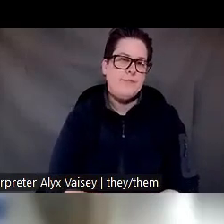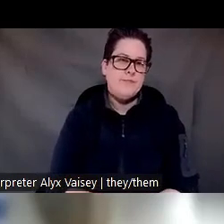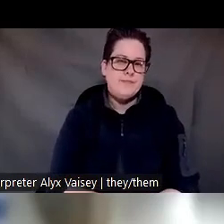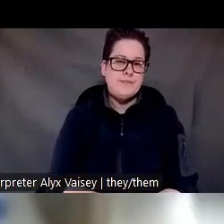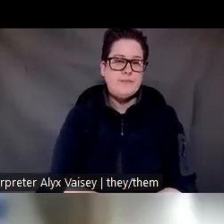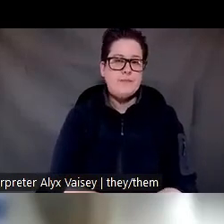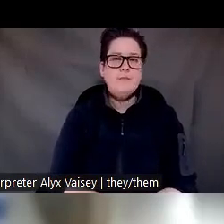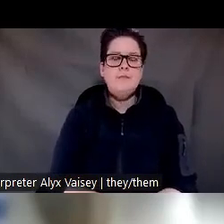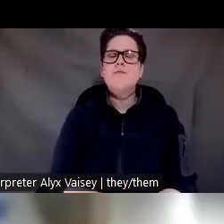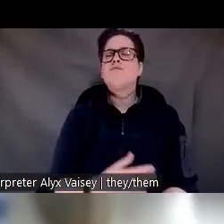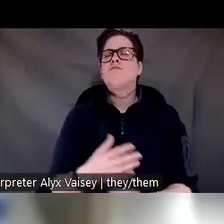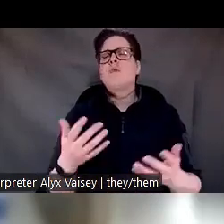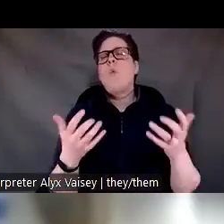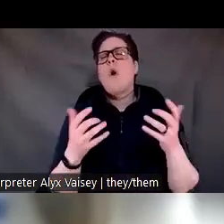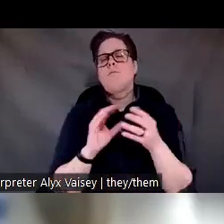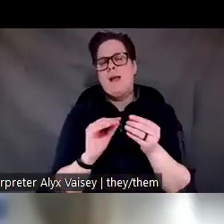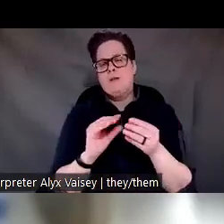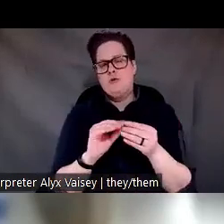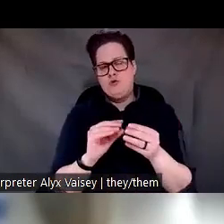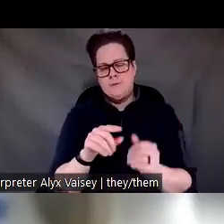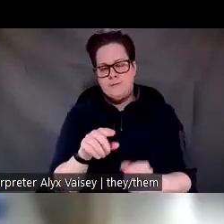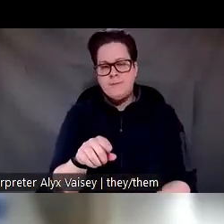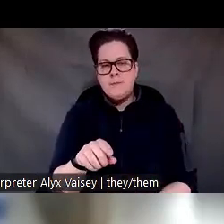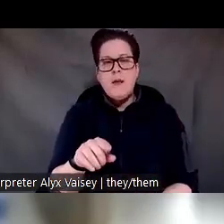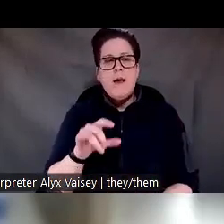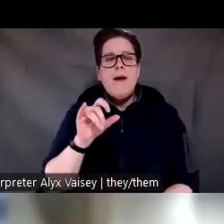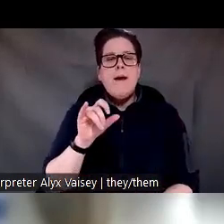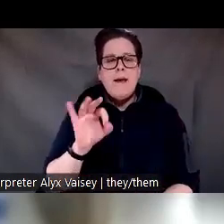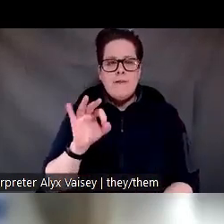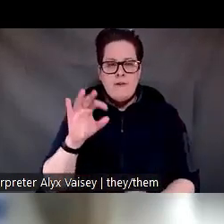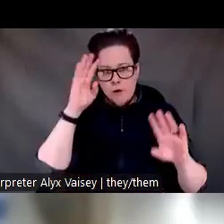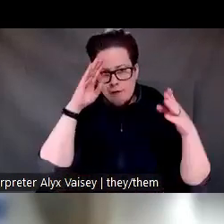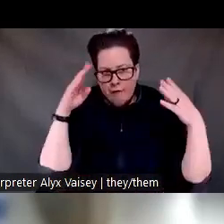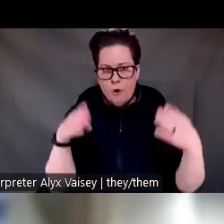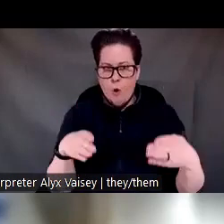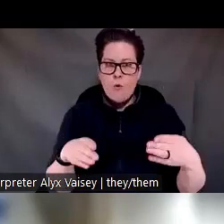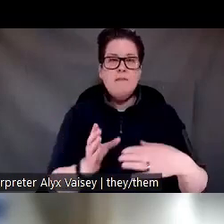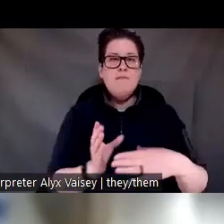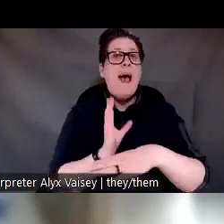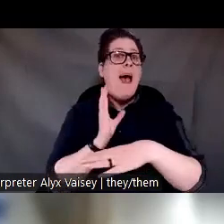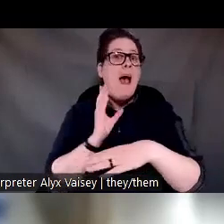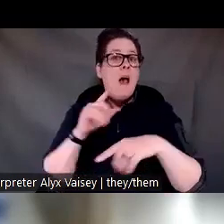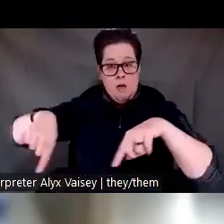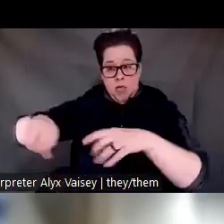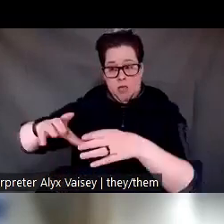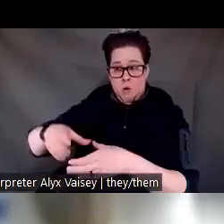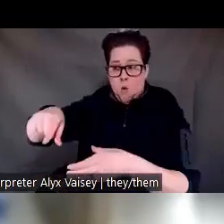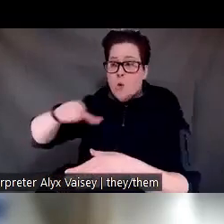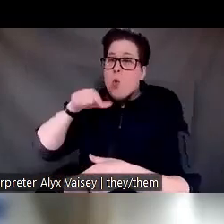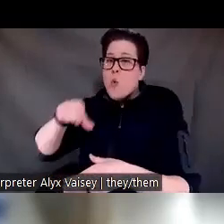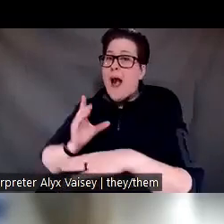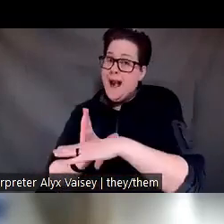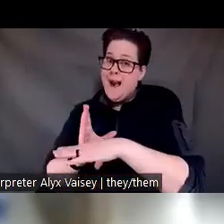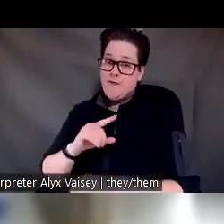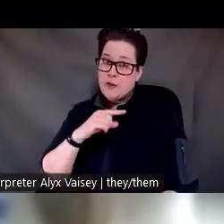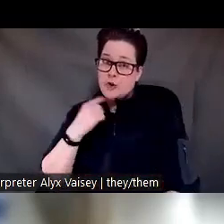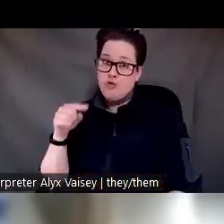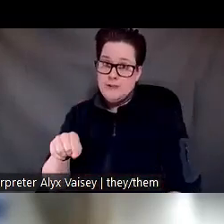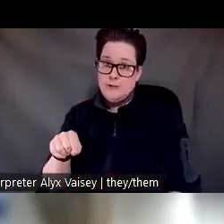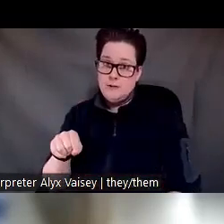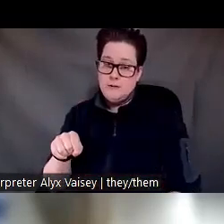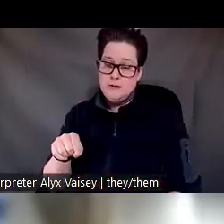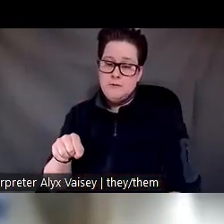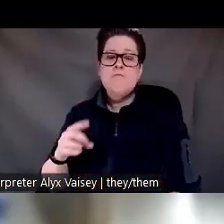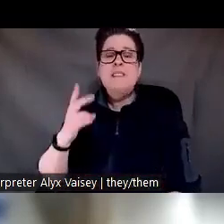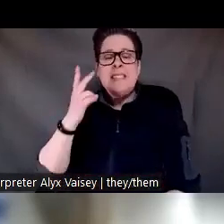I just want to mention here that if we focus in on the average risk population, we can see that there